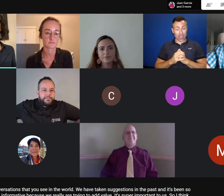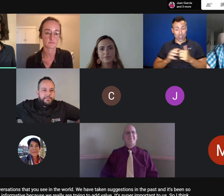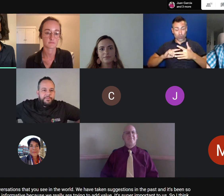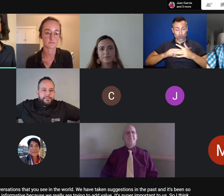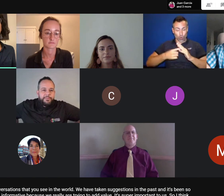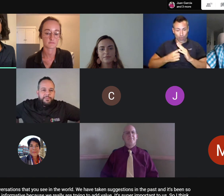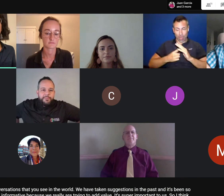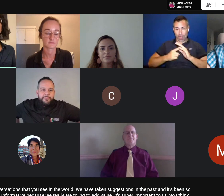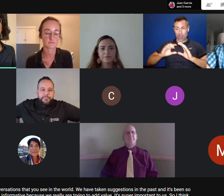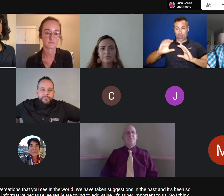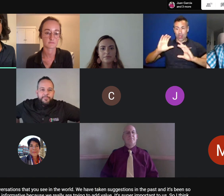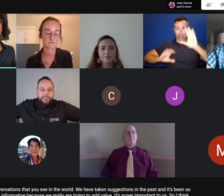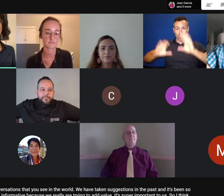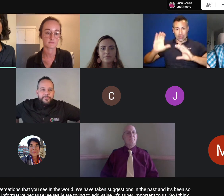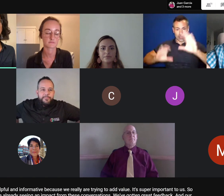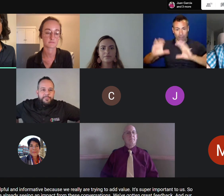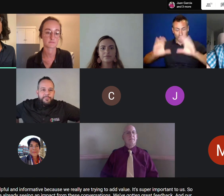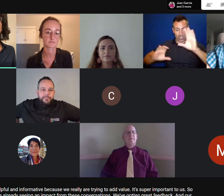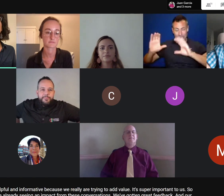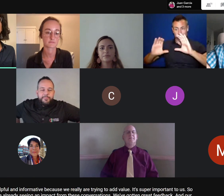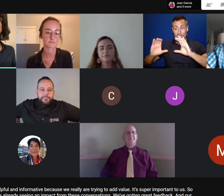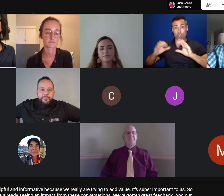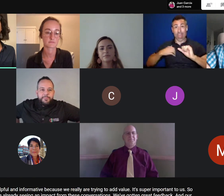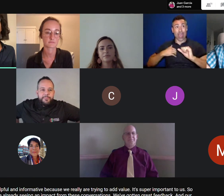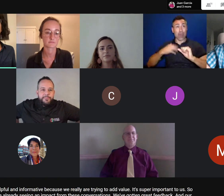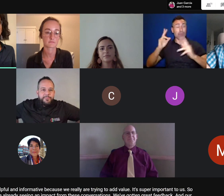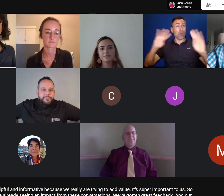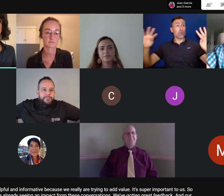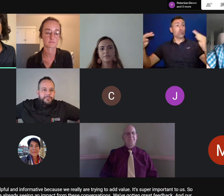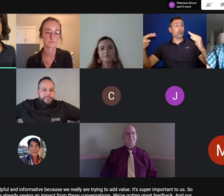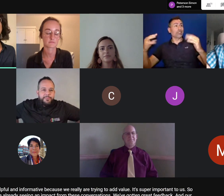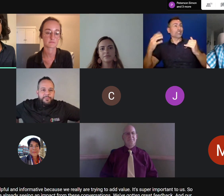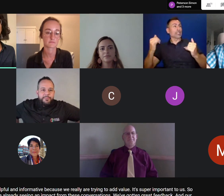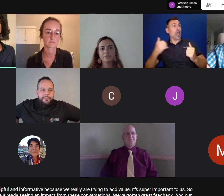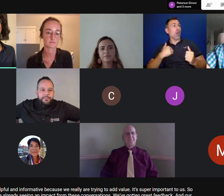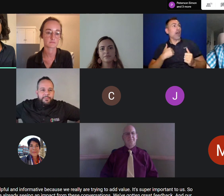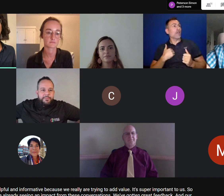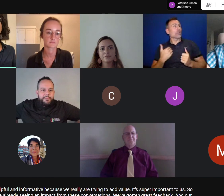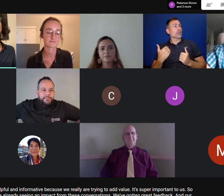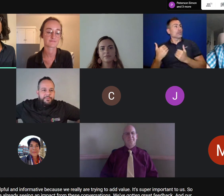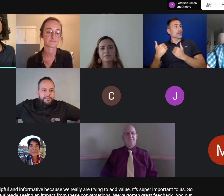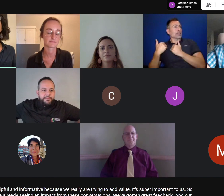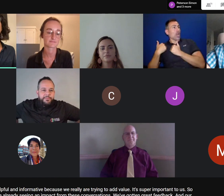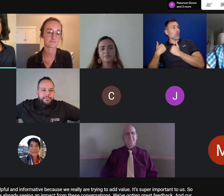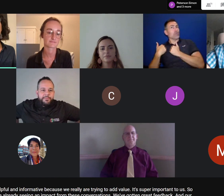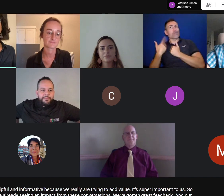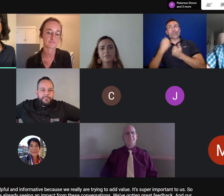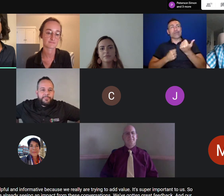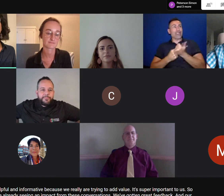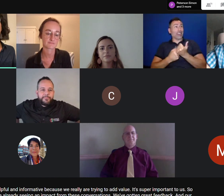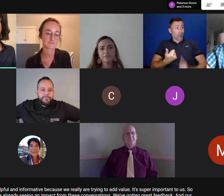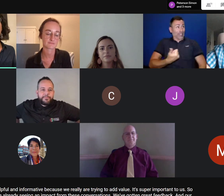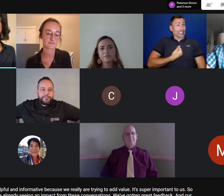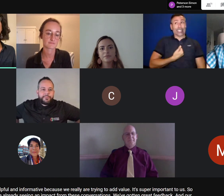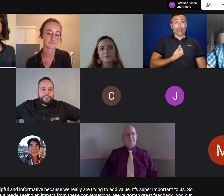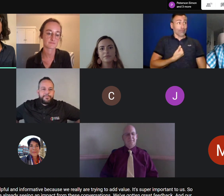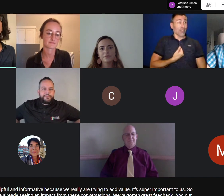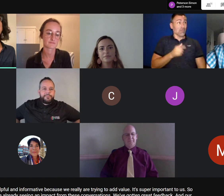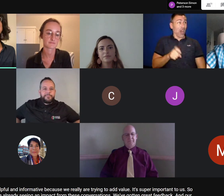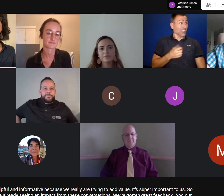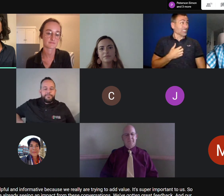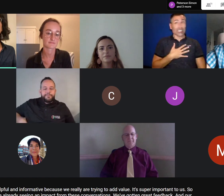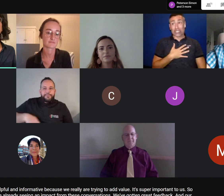then had to hold myself accountable for being an advocate for myself. So sometimes I've